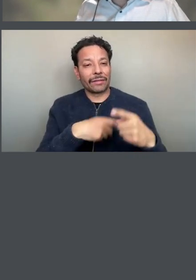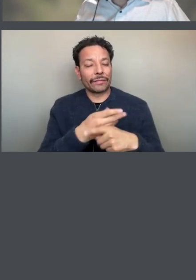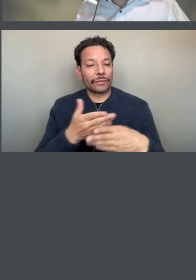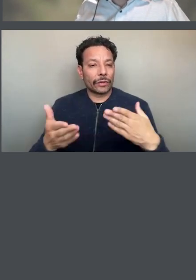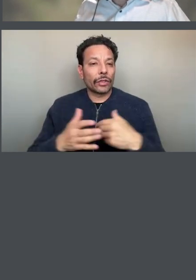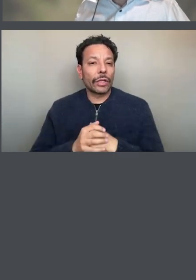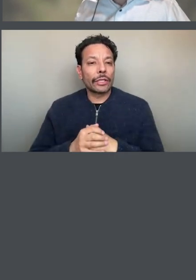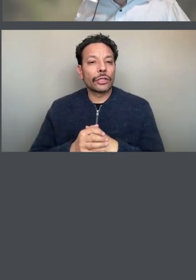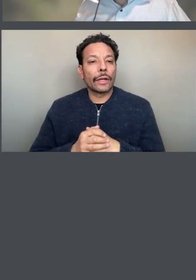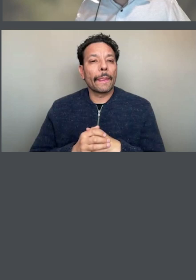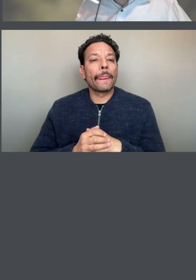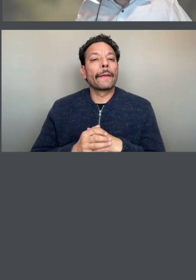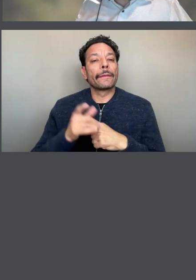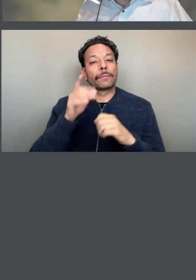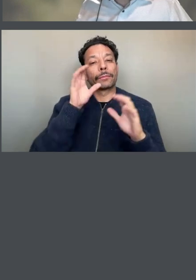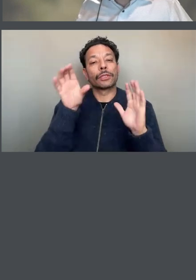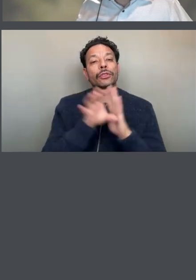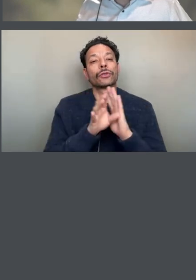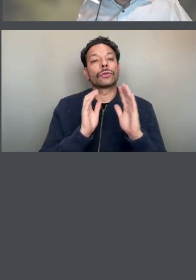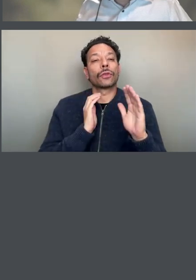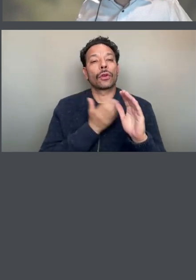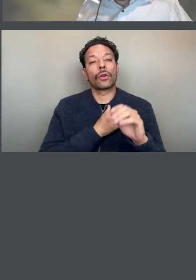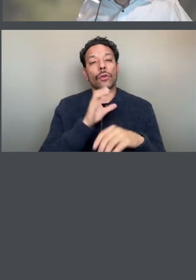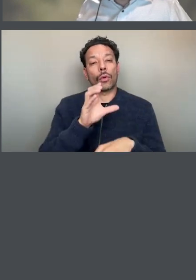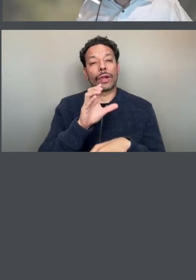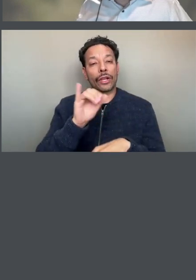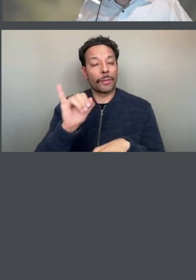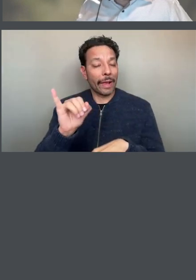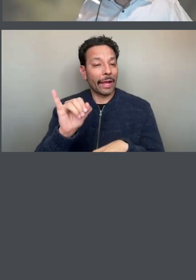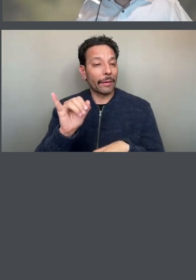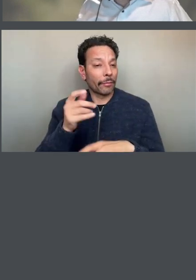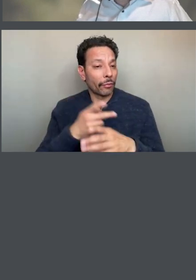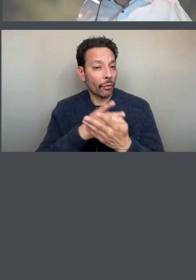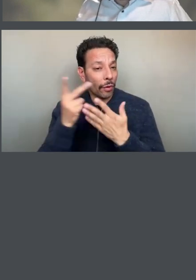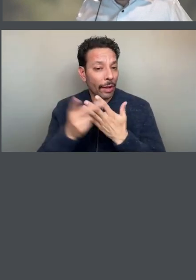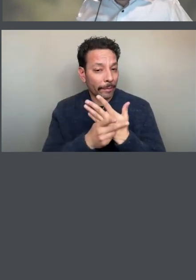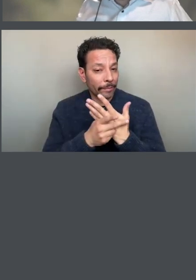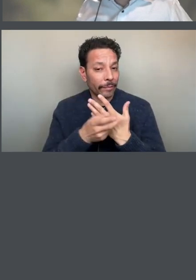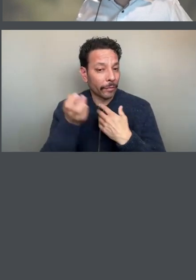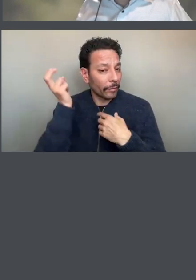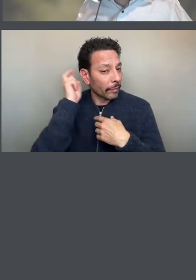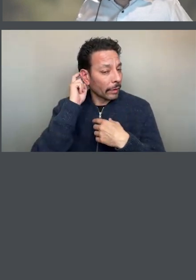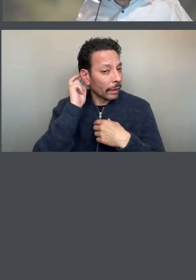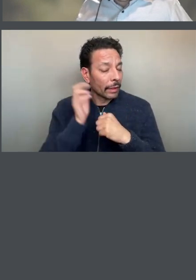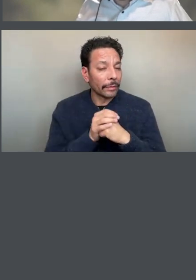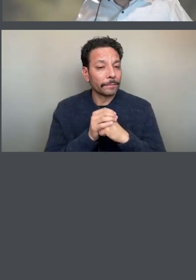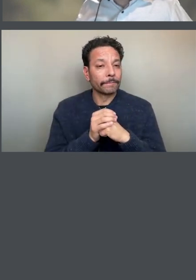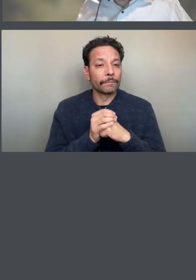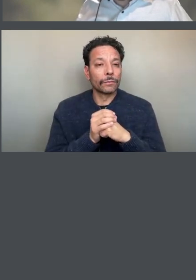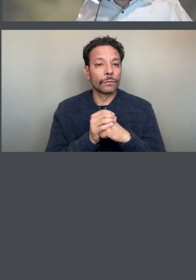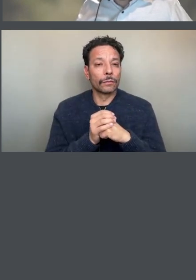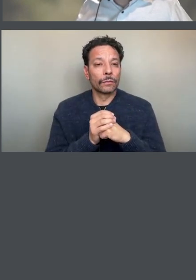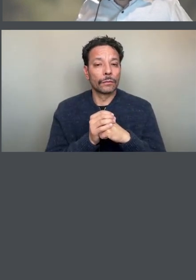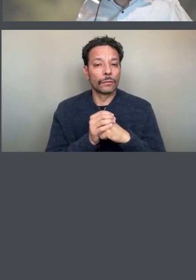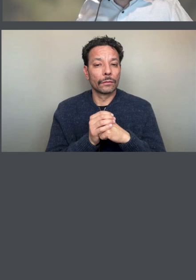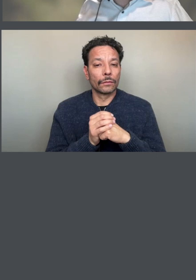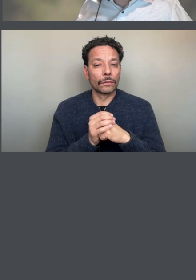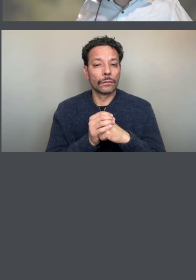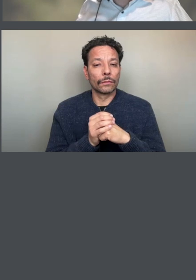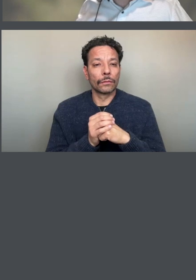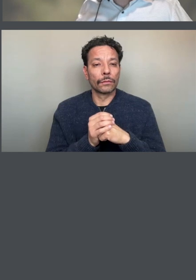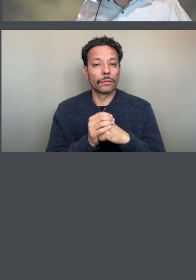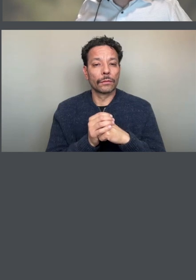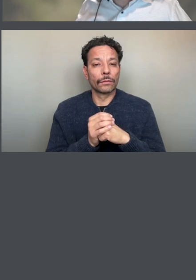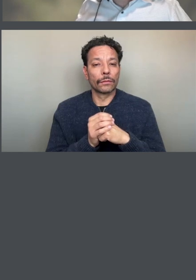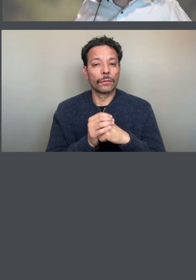Okay, and there's a picture of our cochlear implant program, our CI team. Like the OIB-CSP